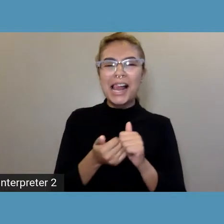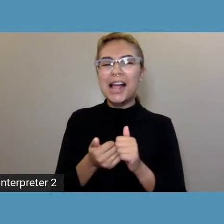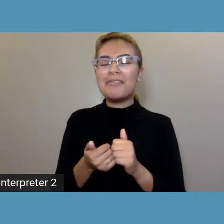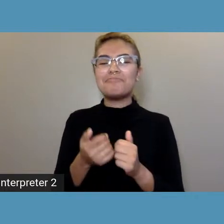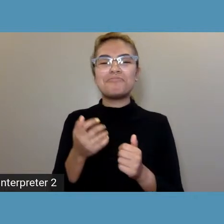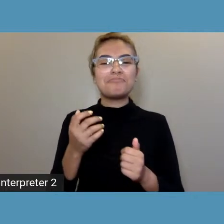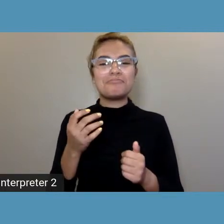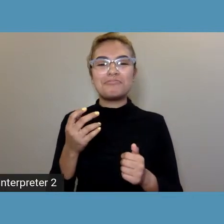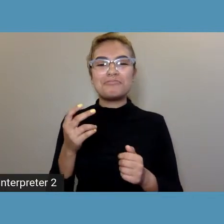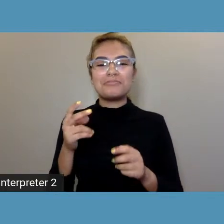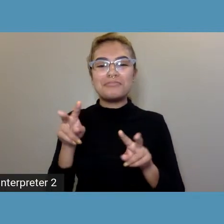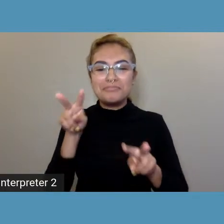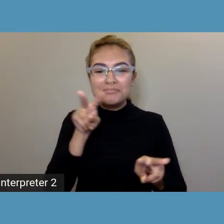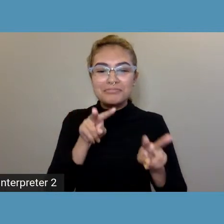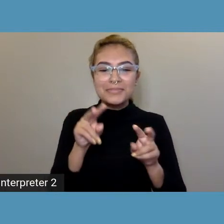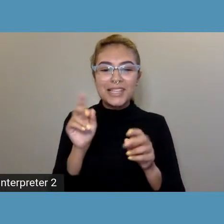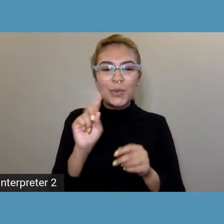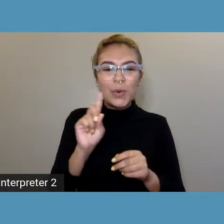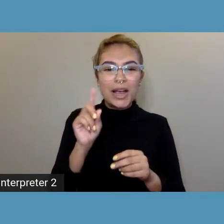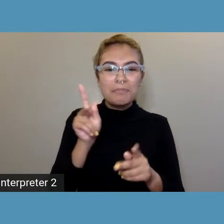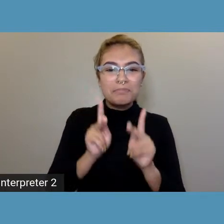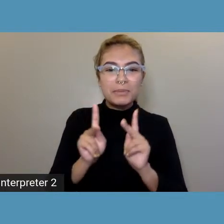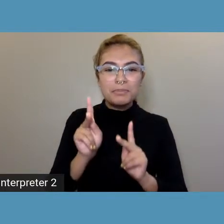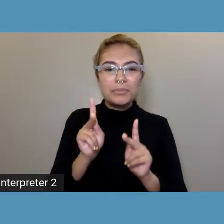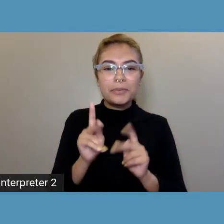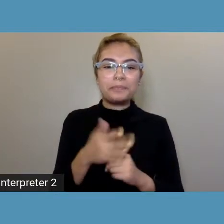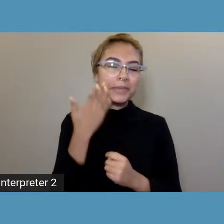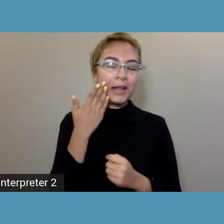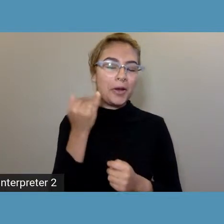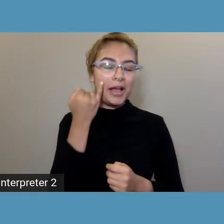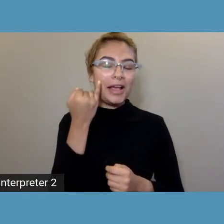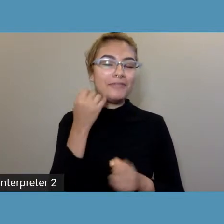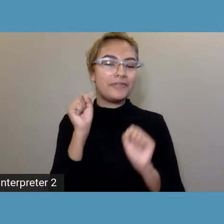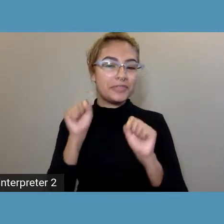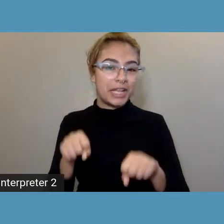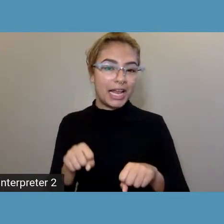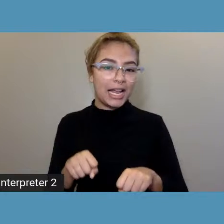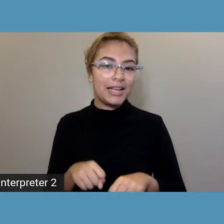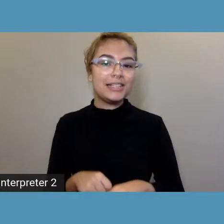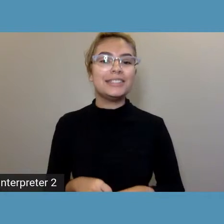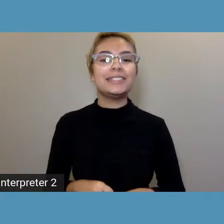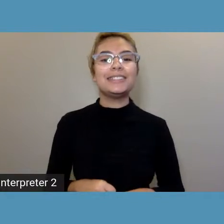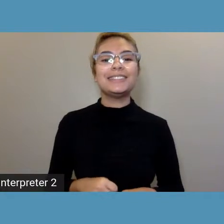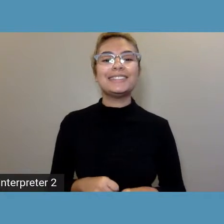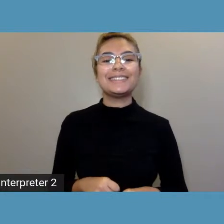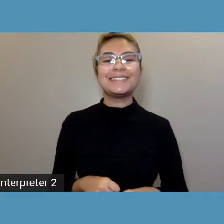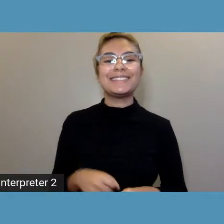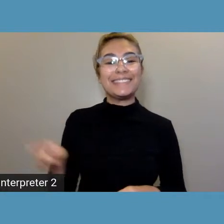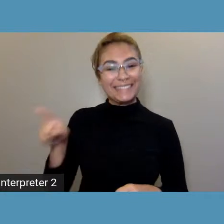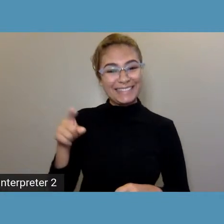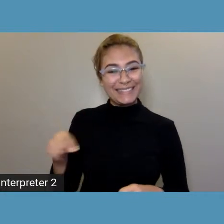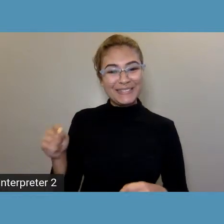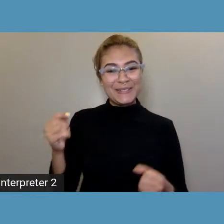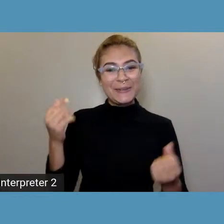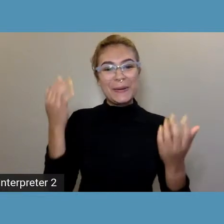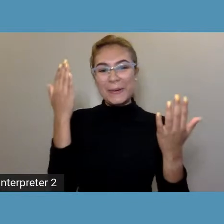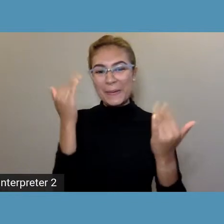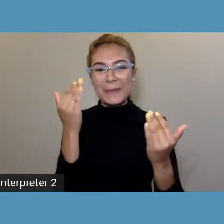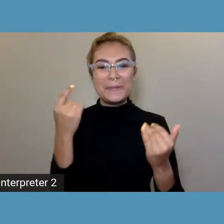to myself. But that might not be a thing. So anyway, I'm just going to have faith that y'all are enjoying this.